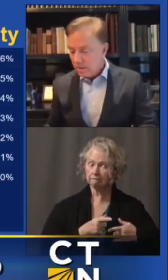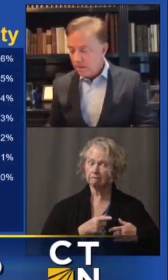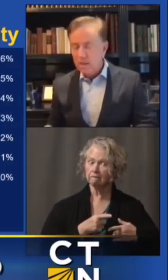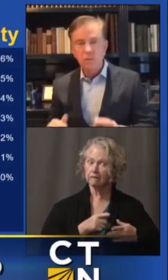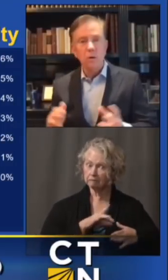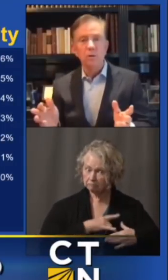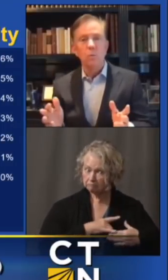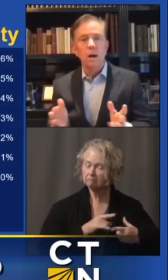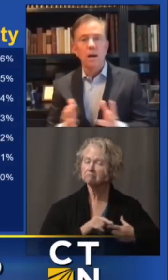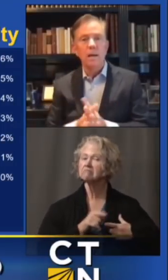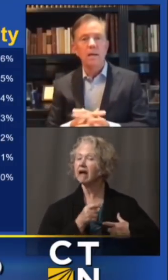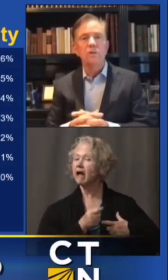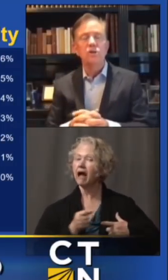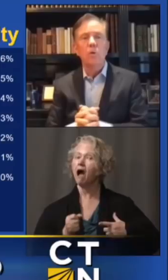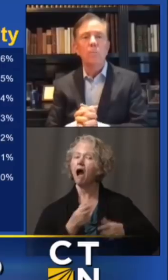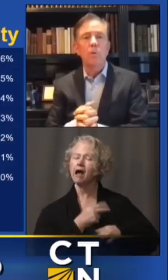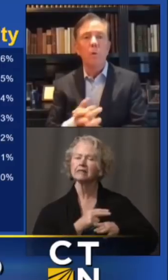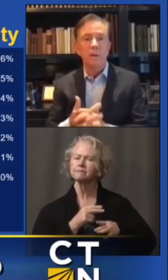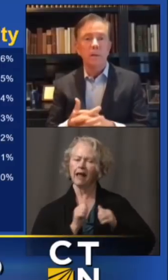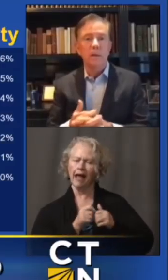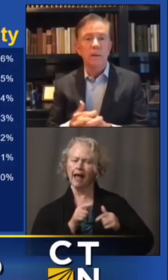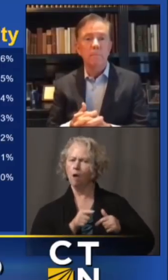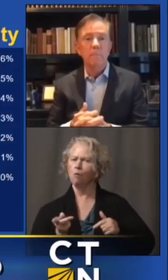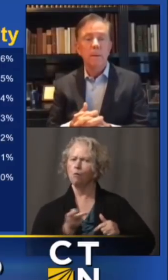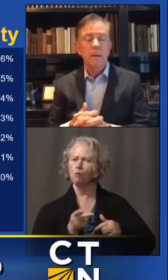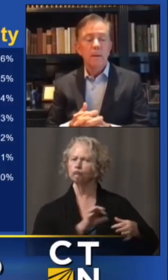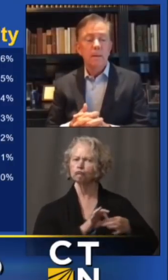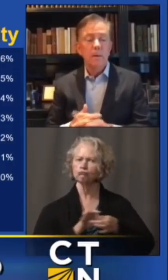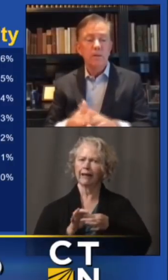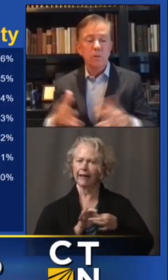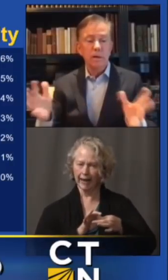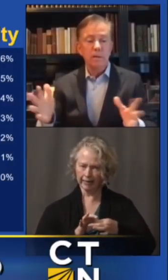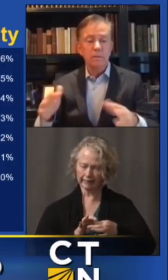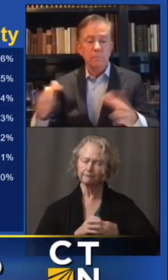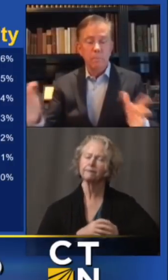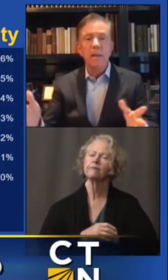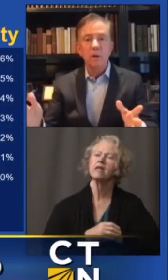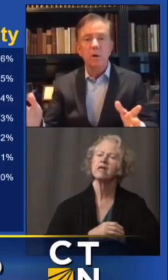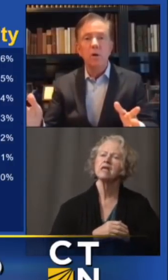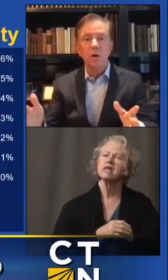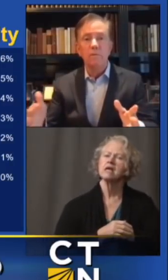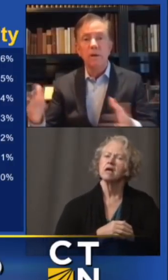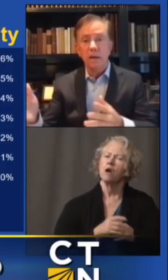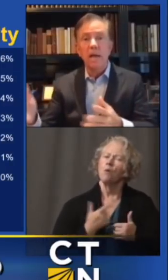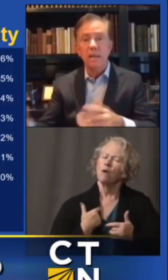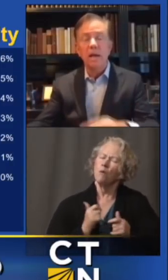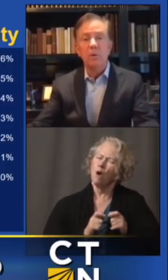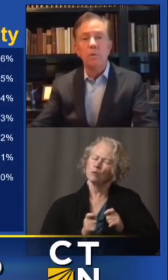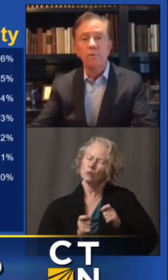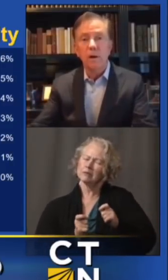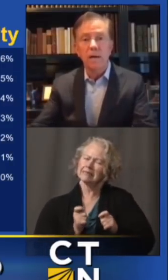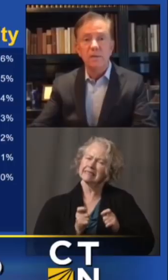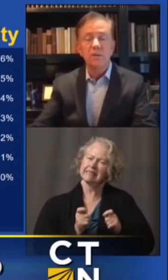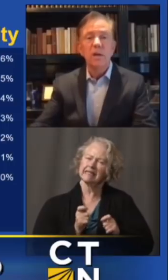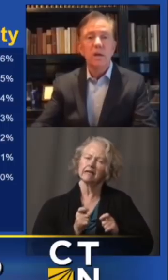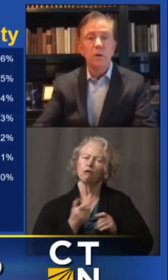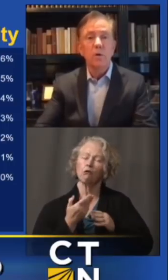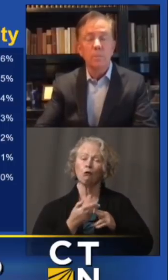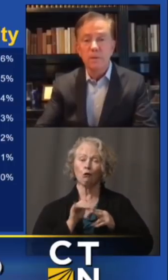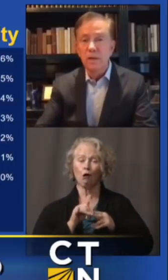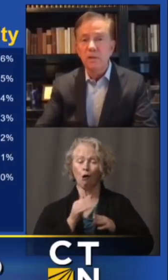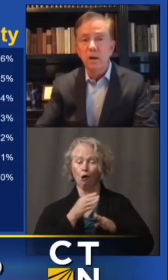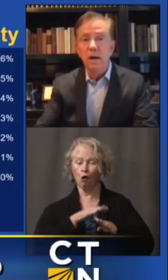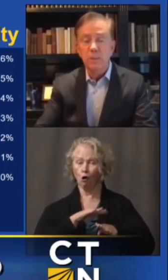I think I told you why it's so important that we try and bend the curve, yet again, that old phrase, in